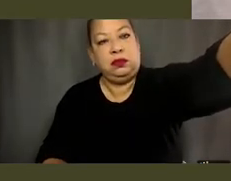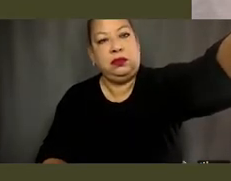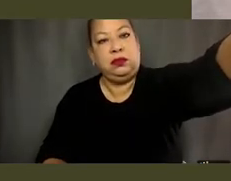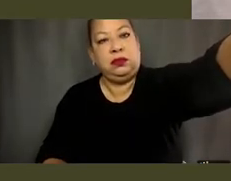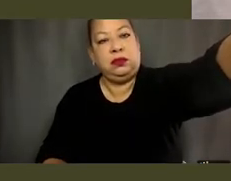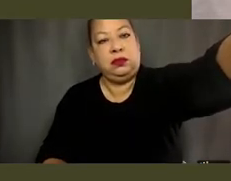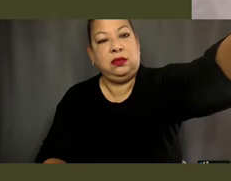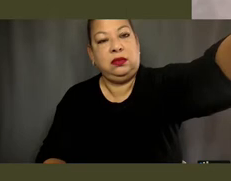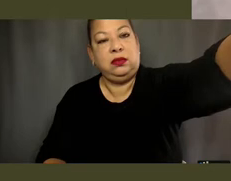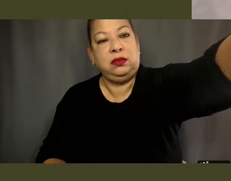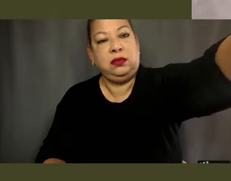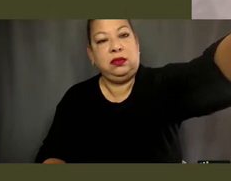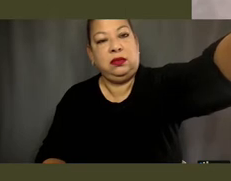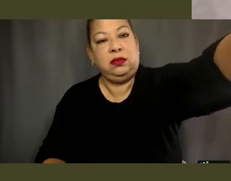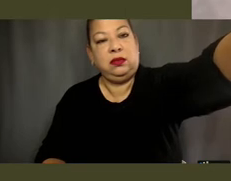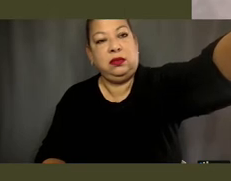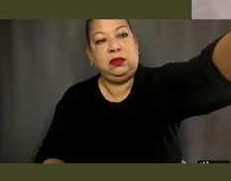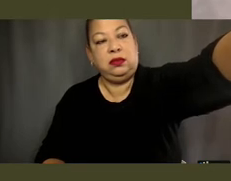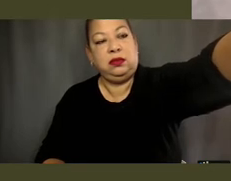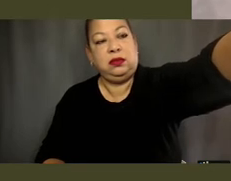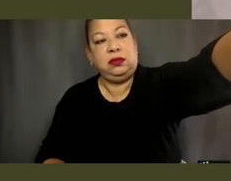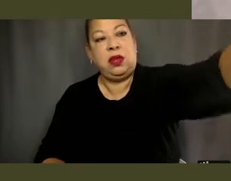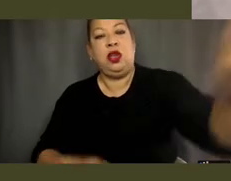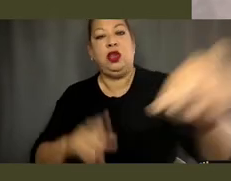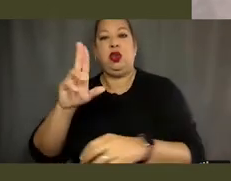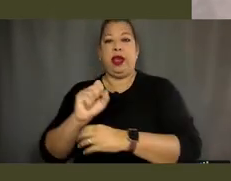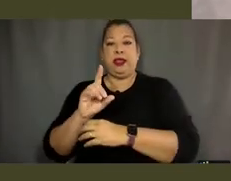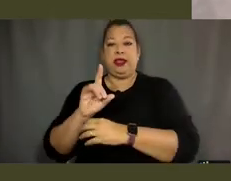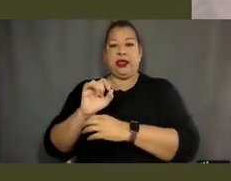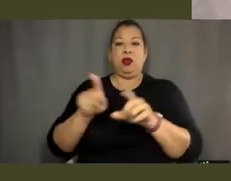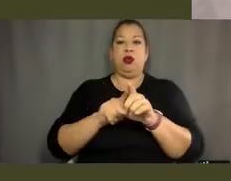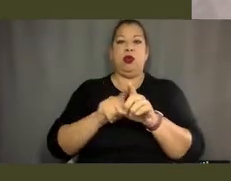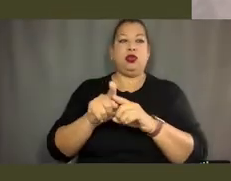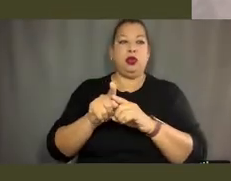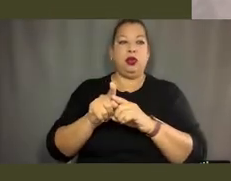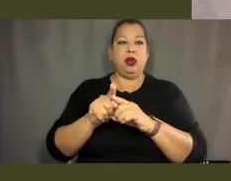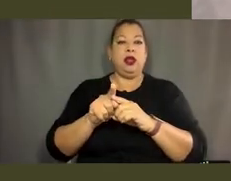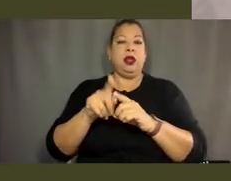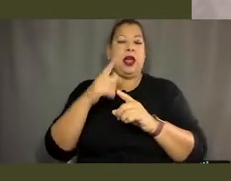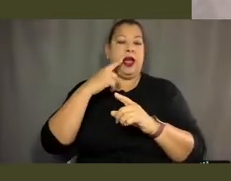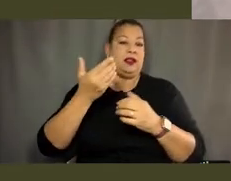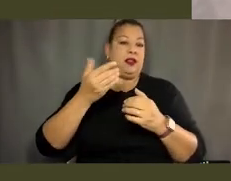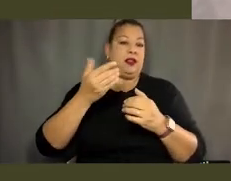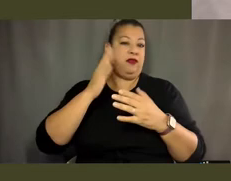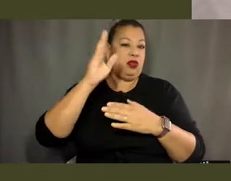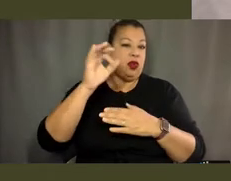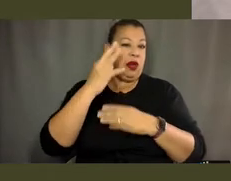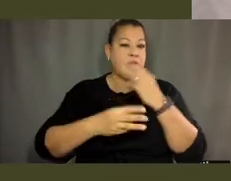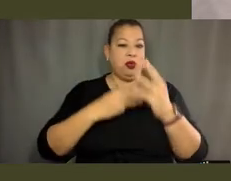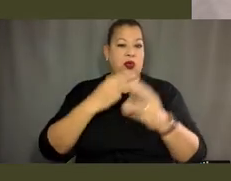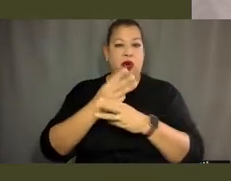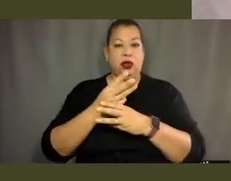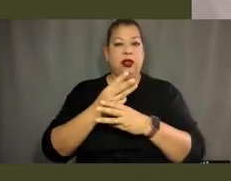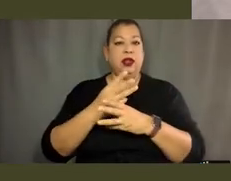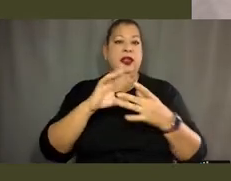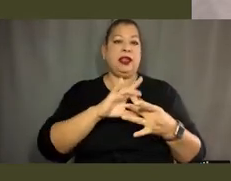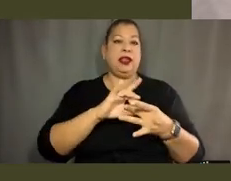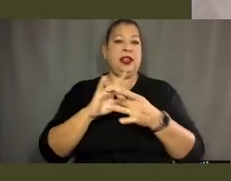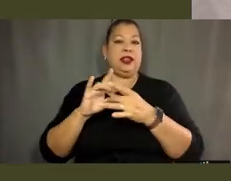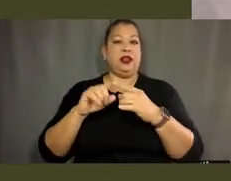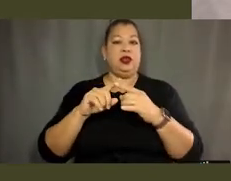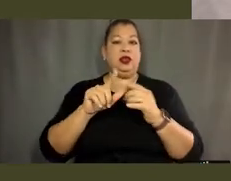resilient. UNDESA has also launched a collection of Future of the World policy briefs connected to the series.